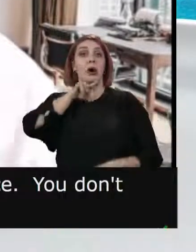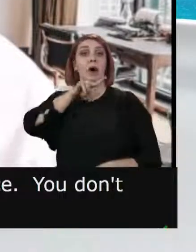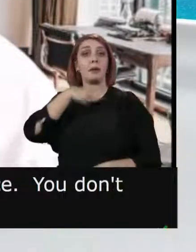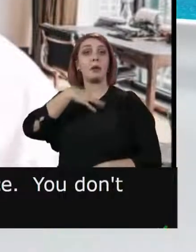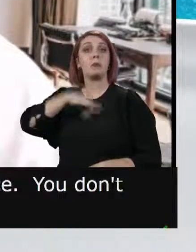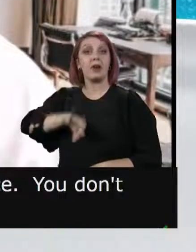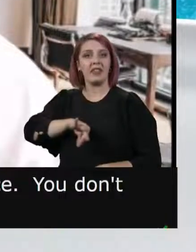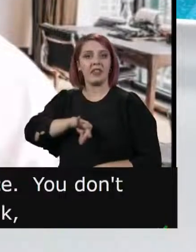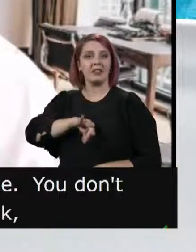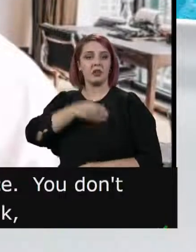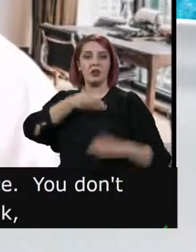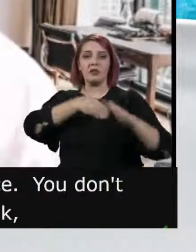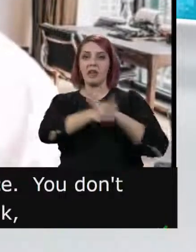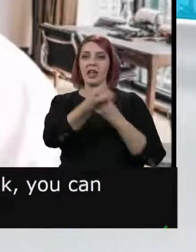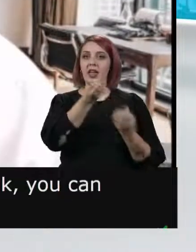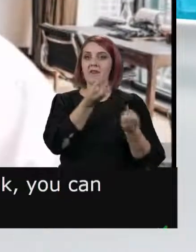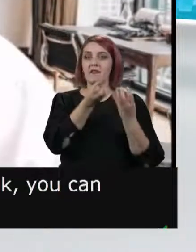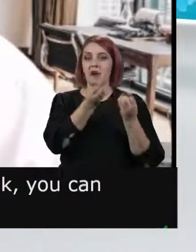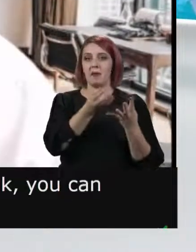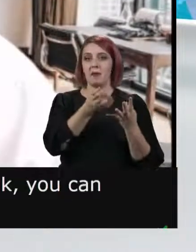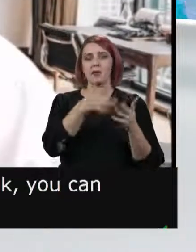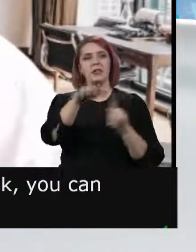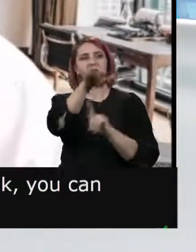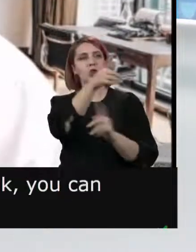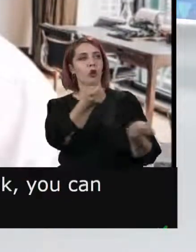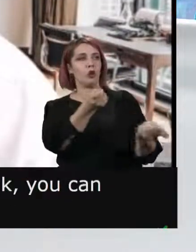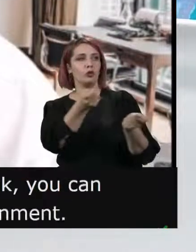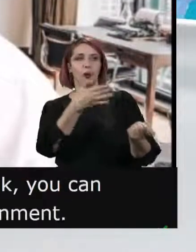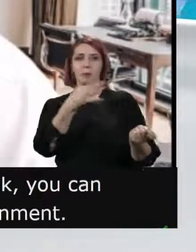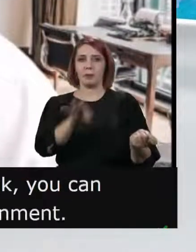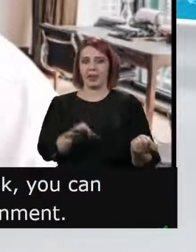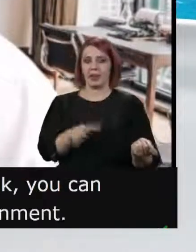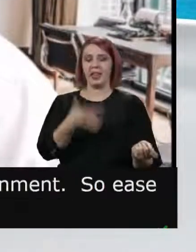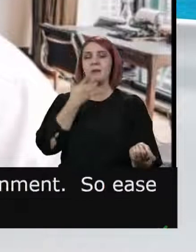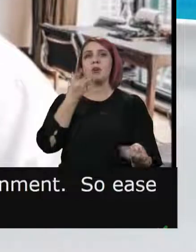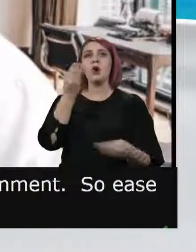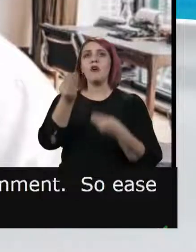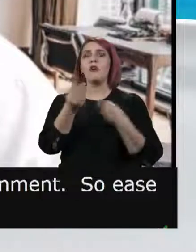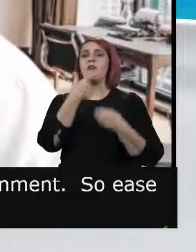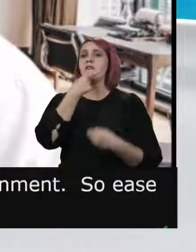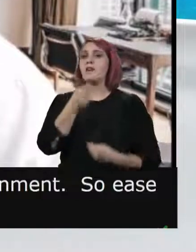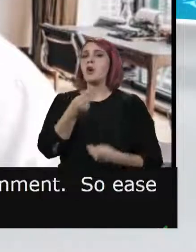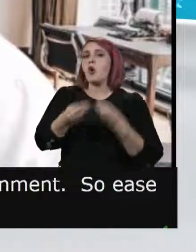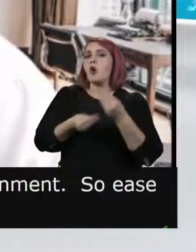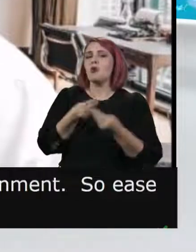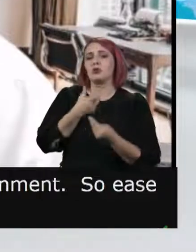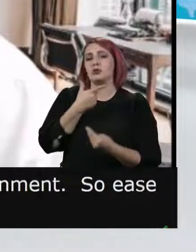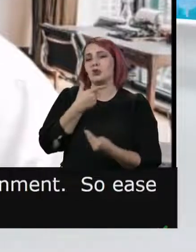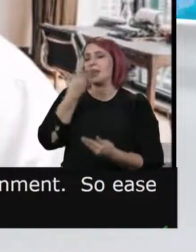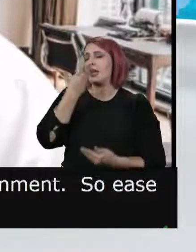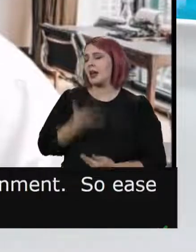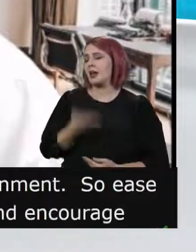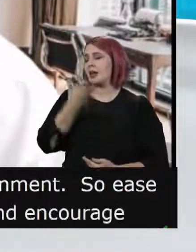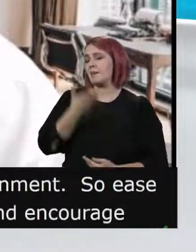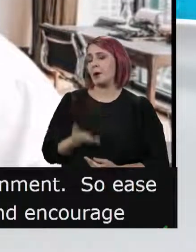control your environment. So ease of use is a really important factor in supporting and encouraging older users to benefit from